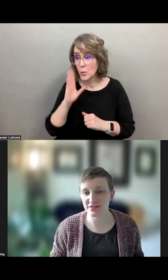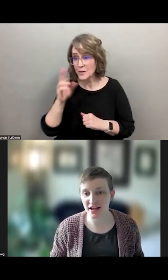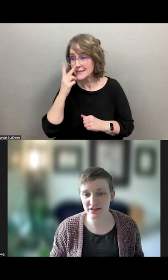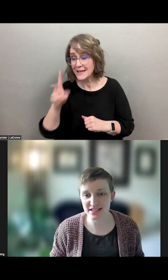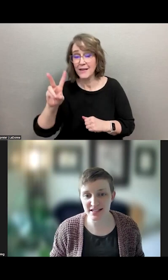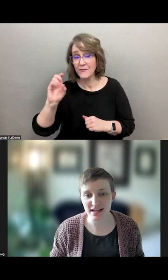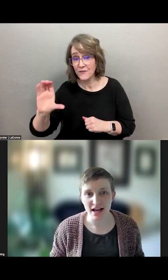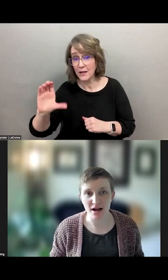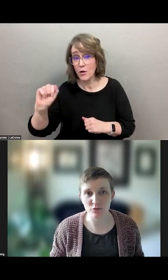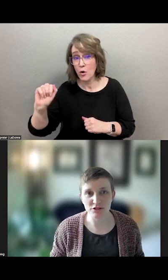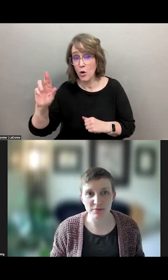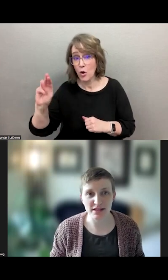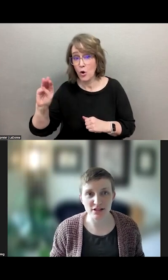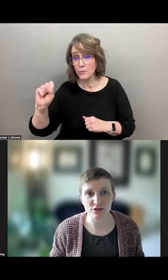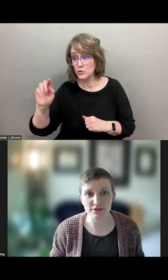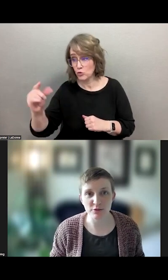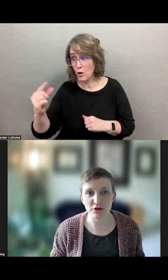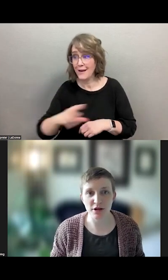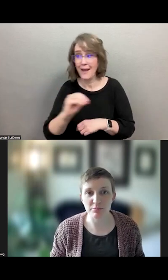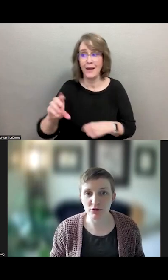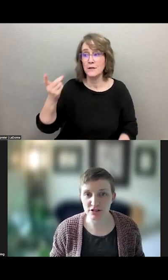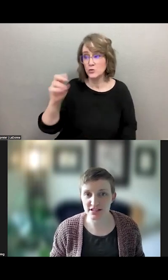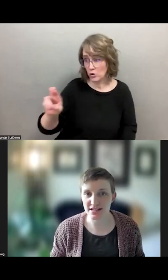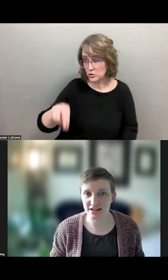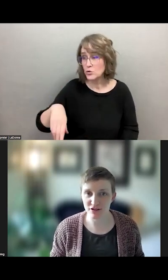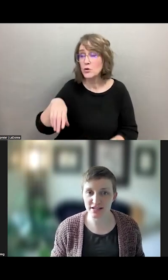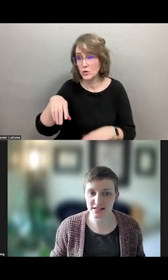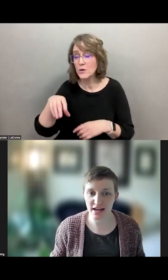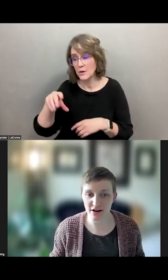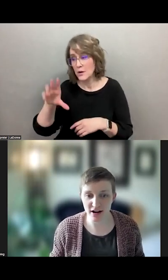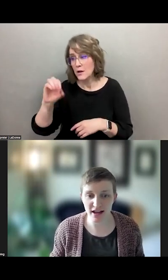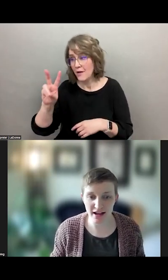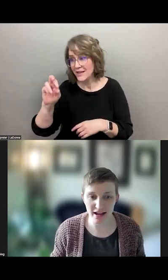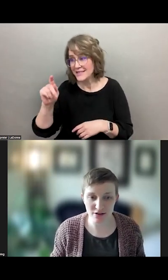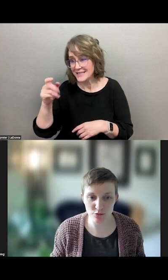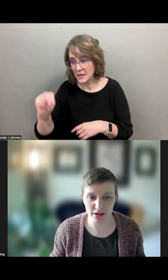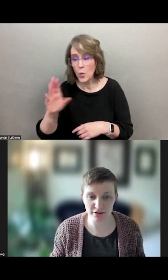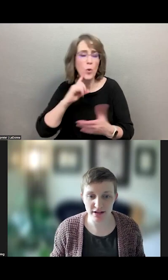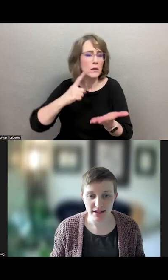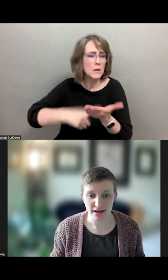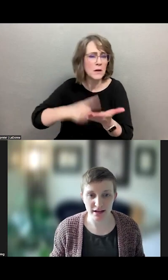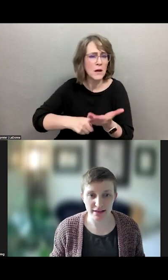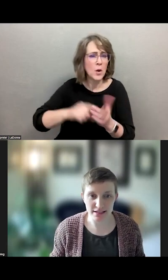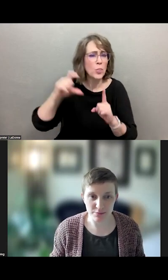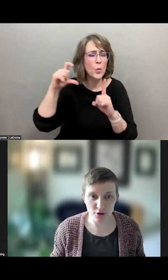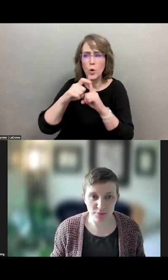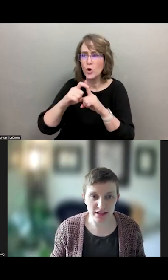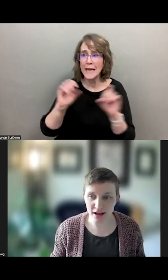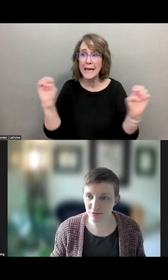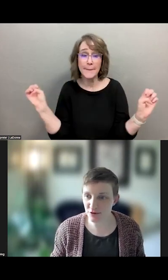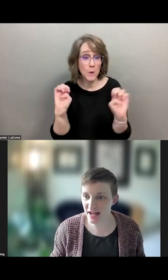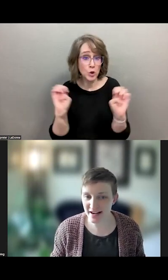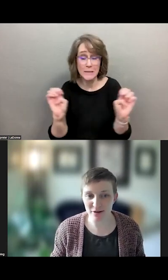and David Covington will debate the use of the word emergency in crisis care and whether that is